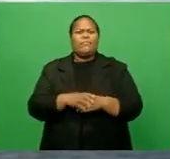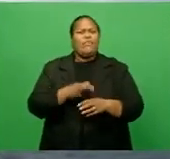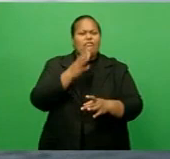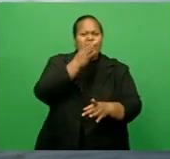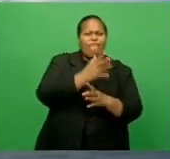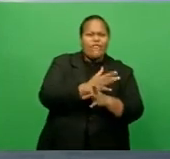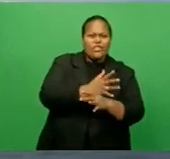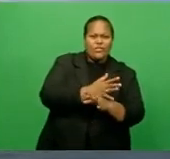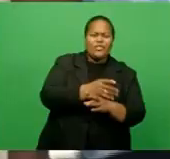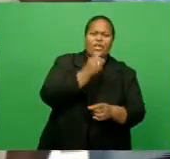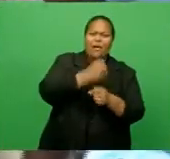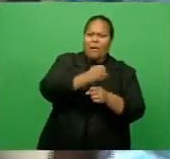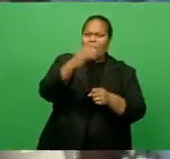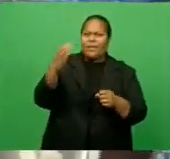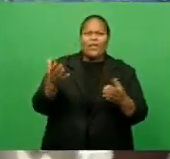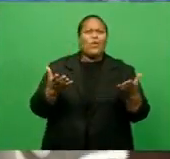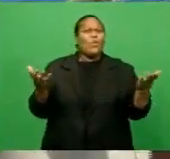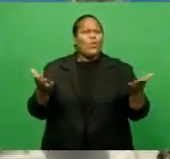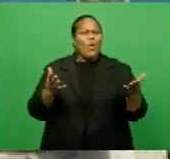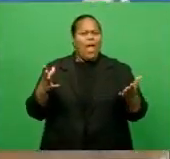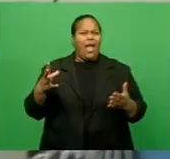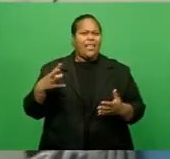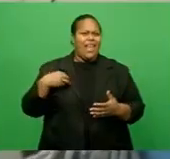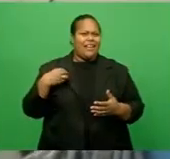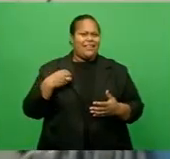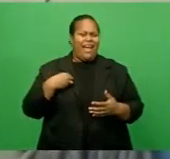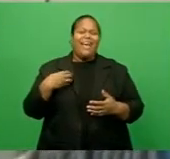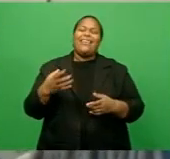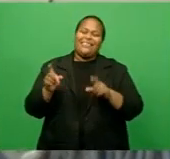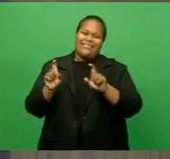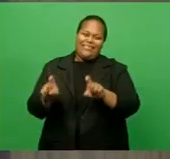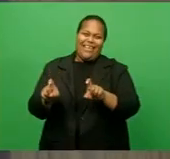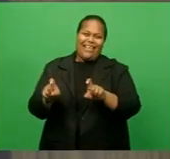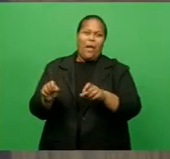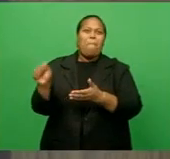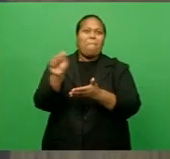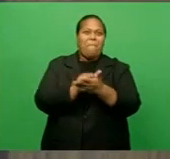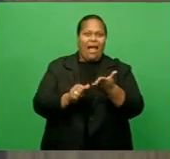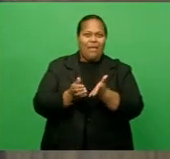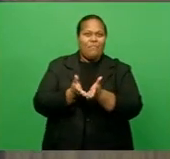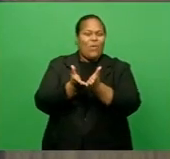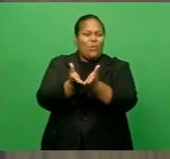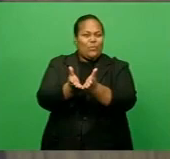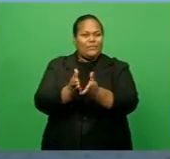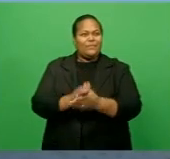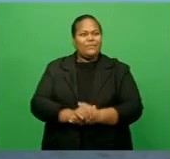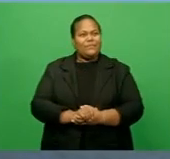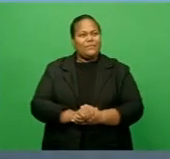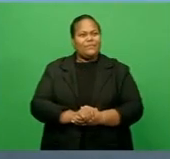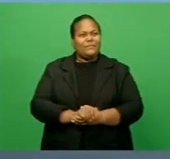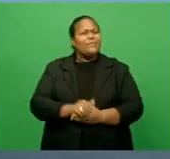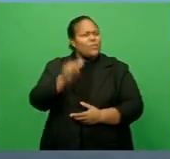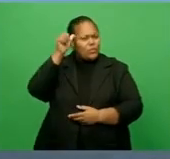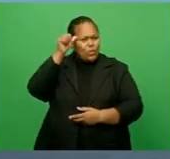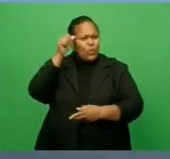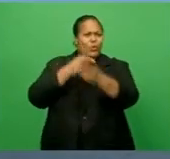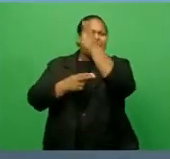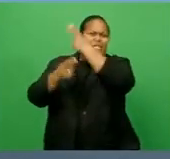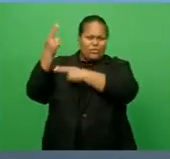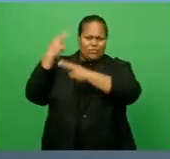him to Vancouver, where he started a new life and bought a fishing vessel. So I knew the history of this boat,